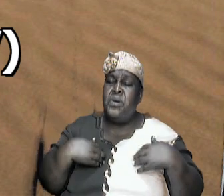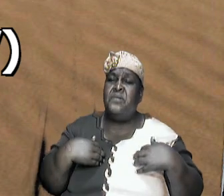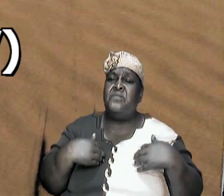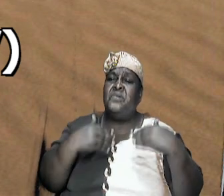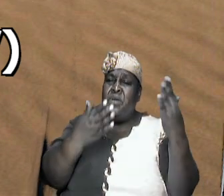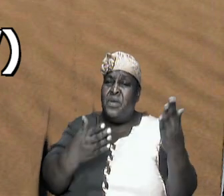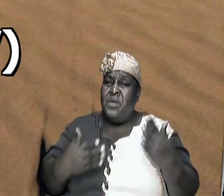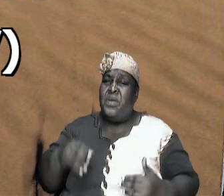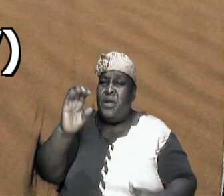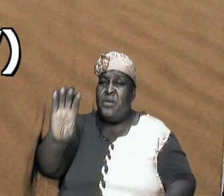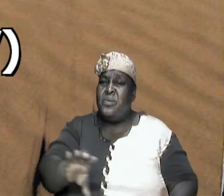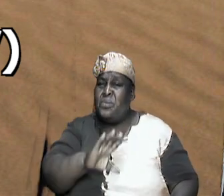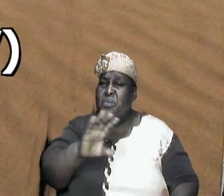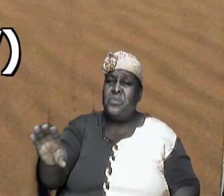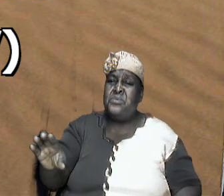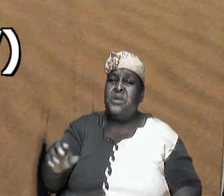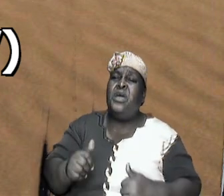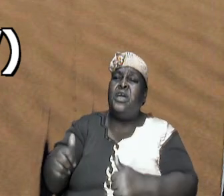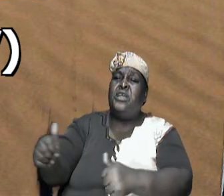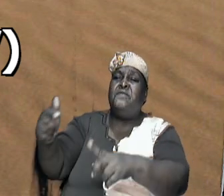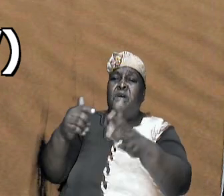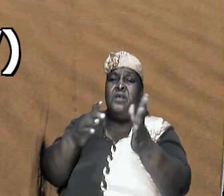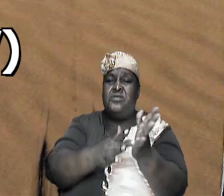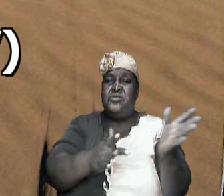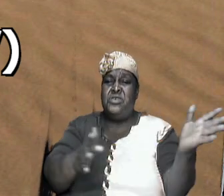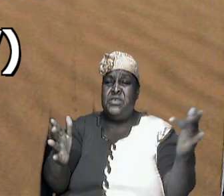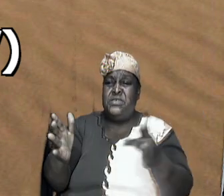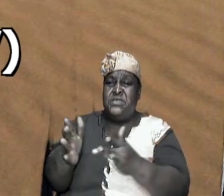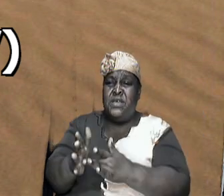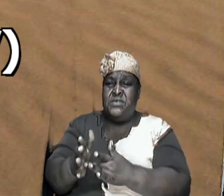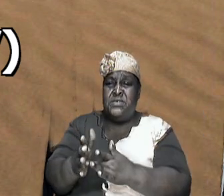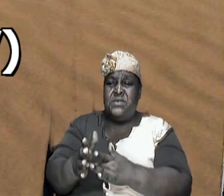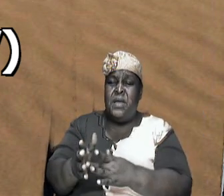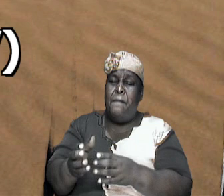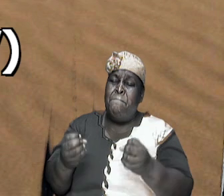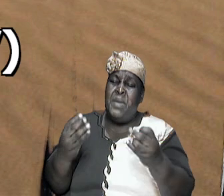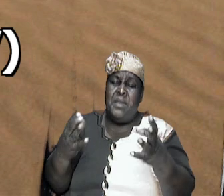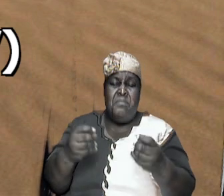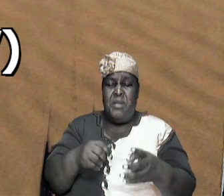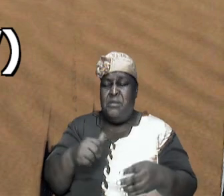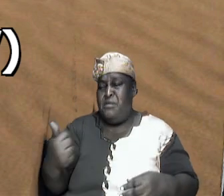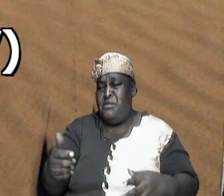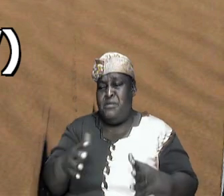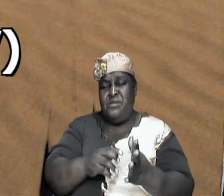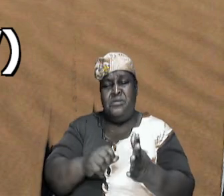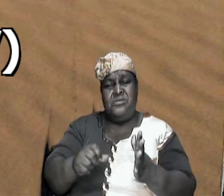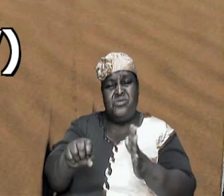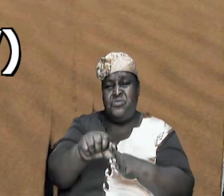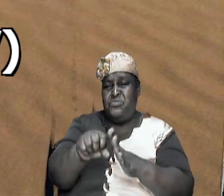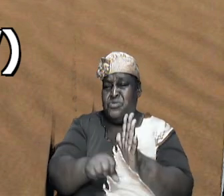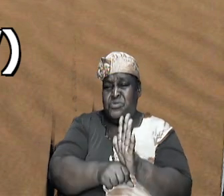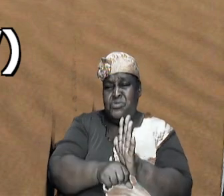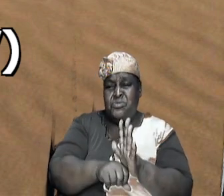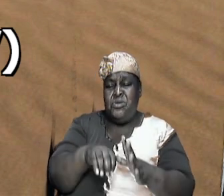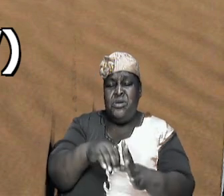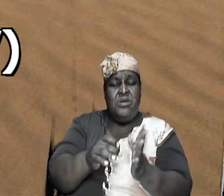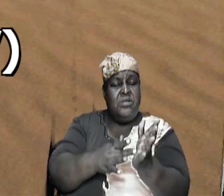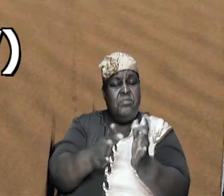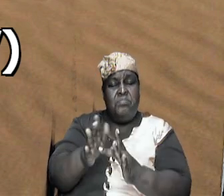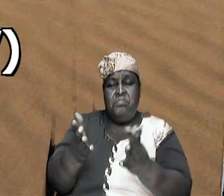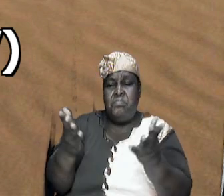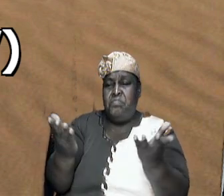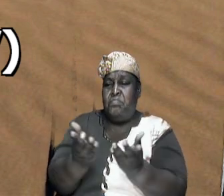me. Right? And so, and there are many other scriptures in the Bible.